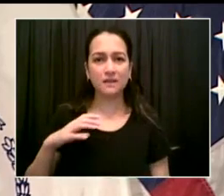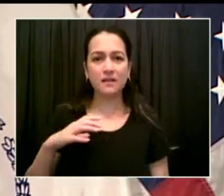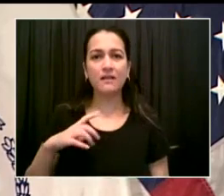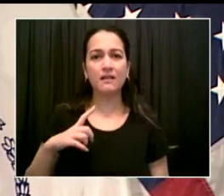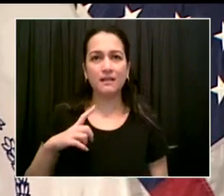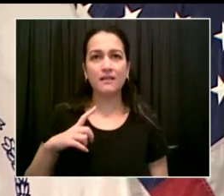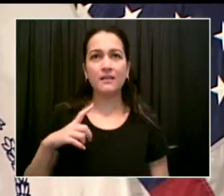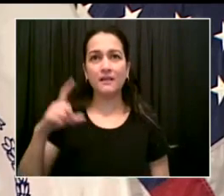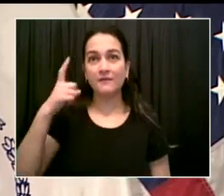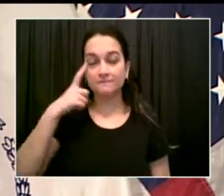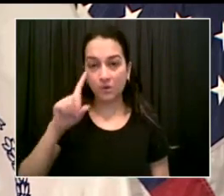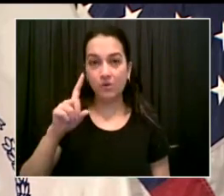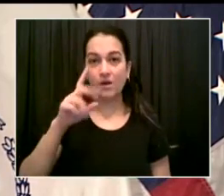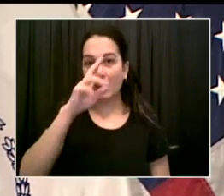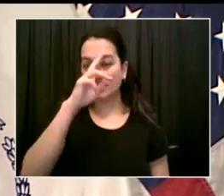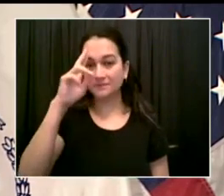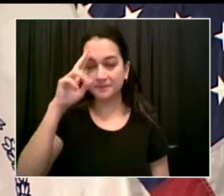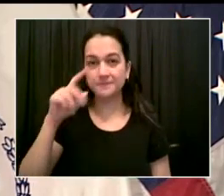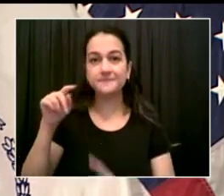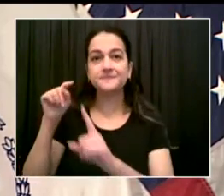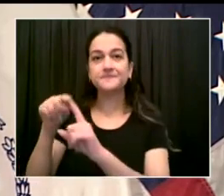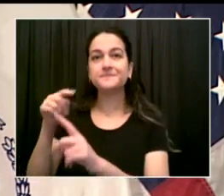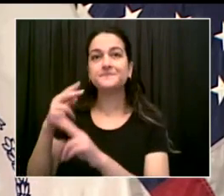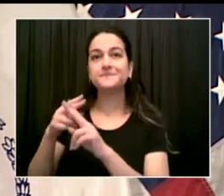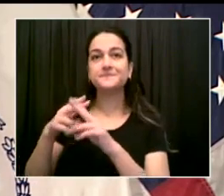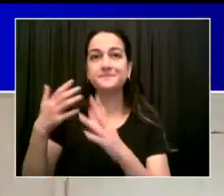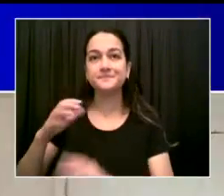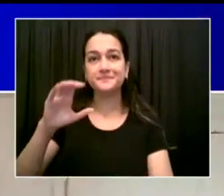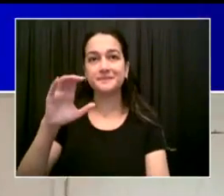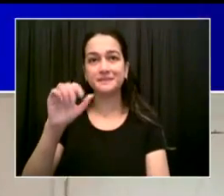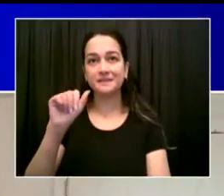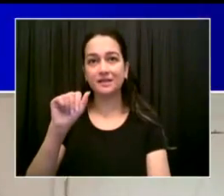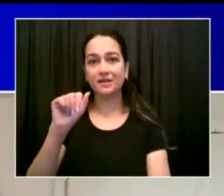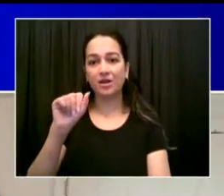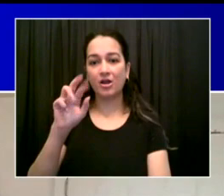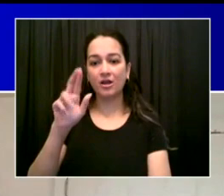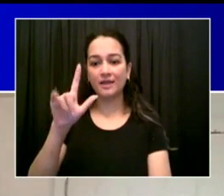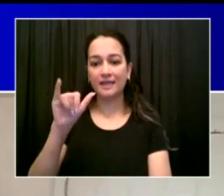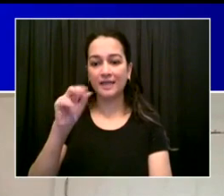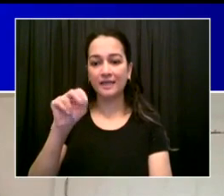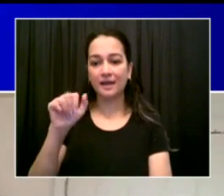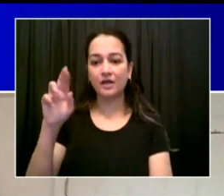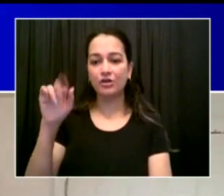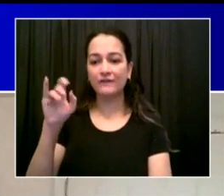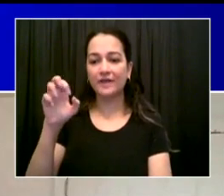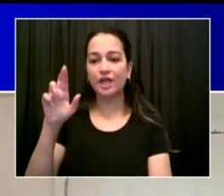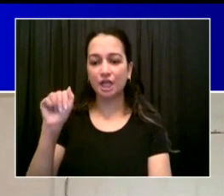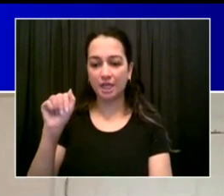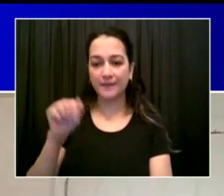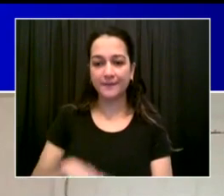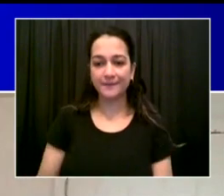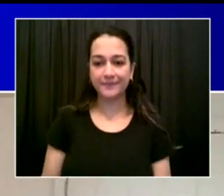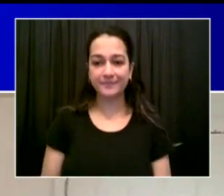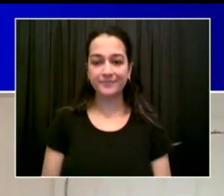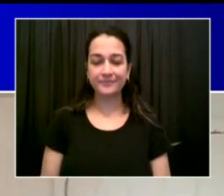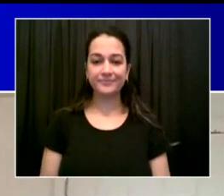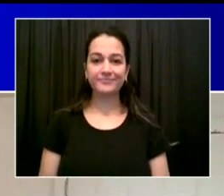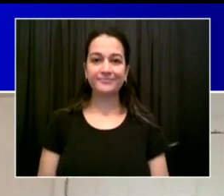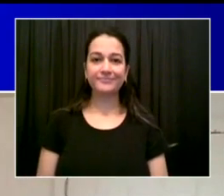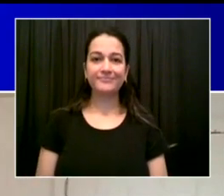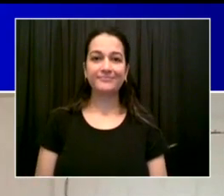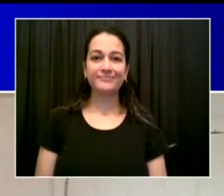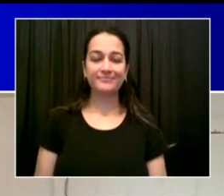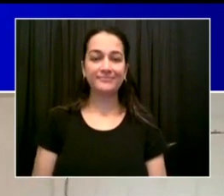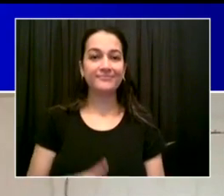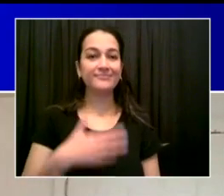Good morning, everyone. Good morning, Mr. Mayor. Thank you for having me today. And thank you to our very impressive health